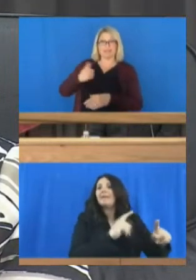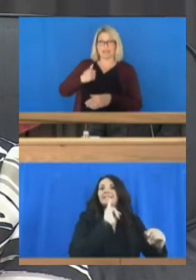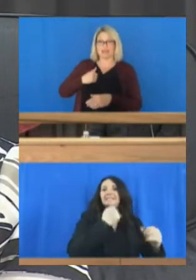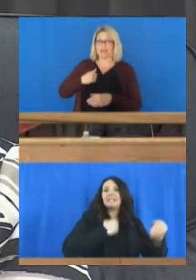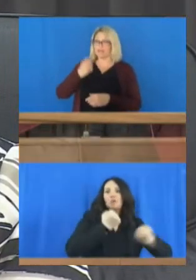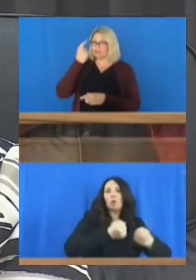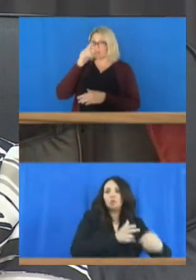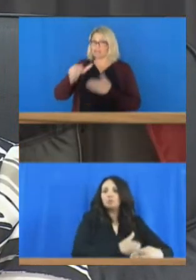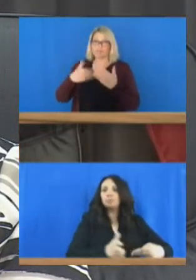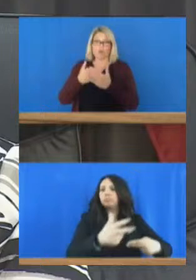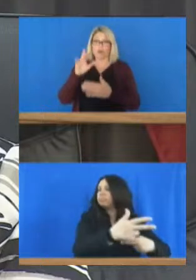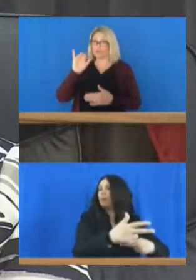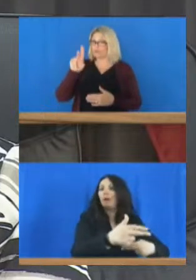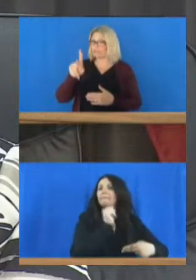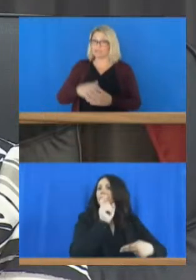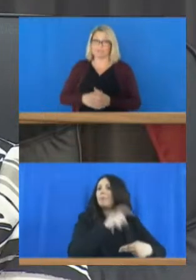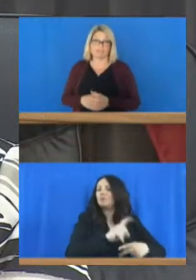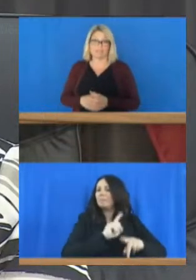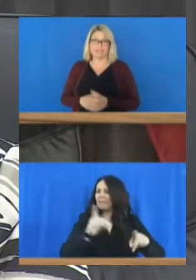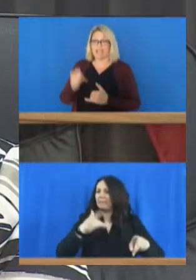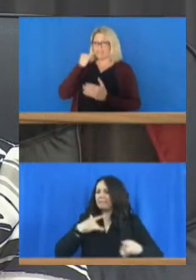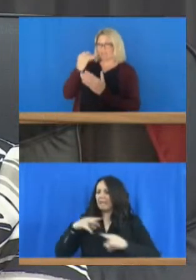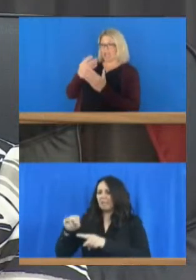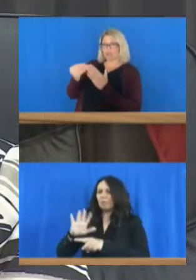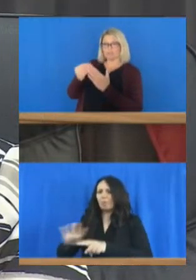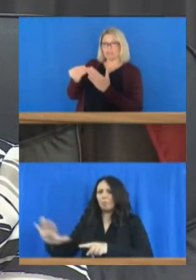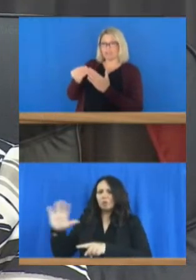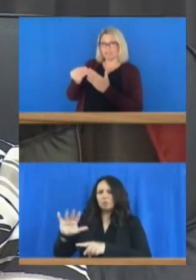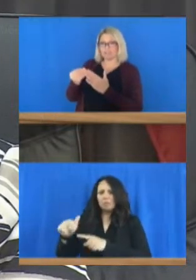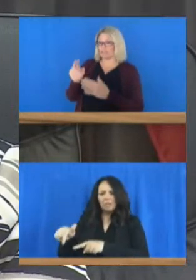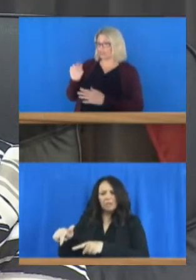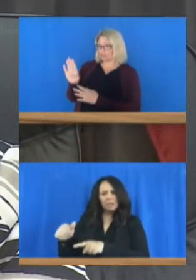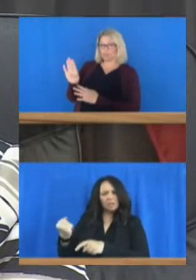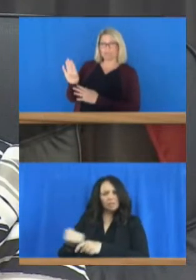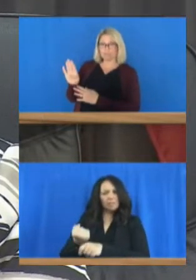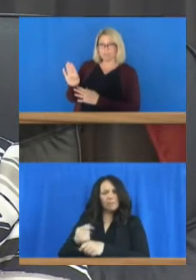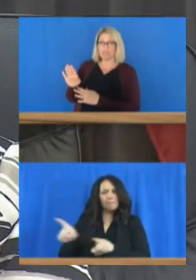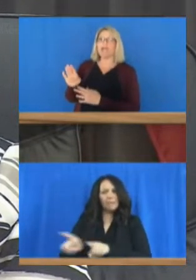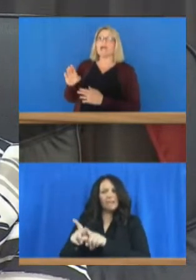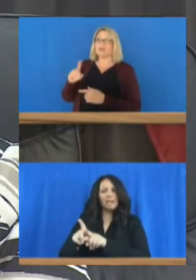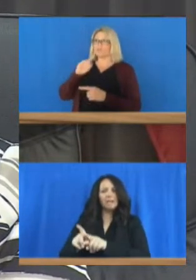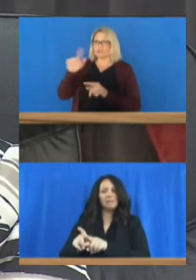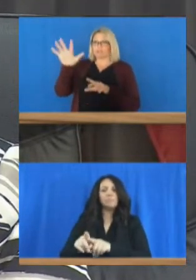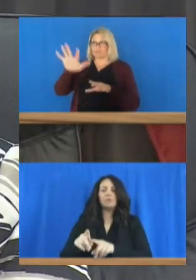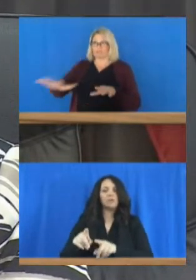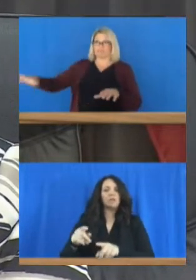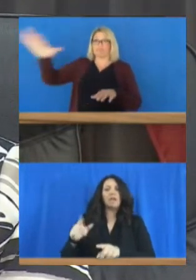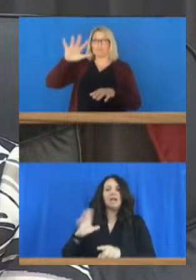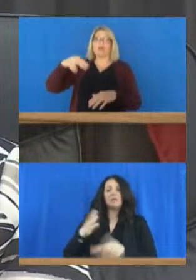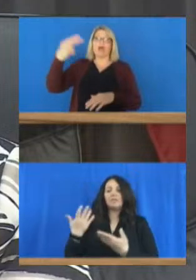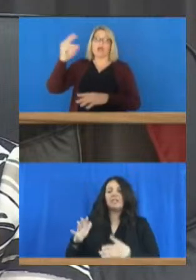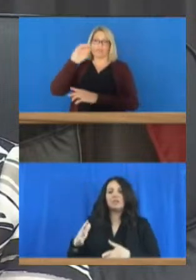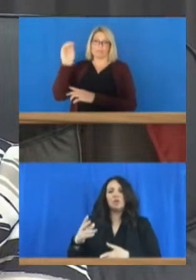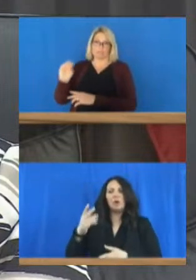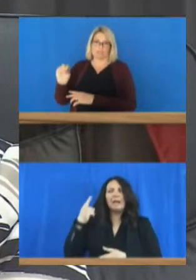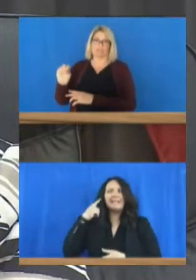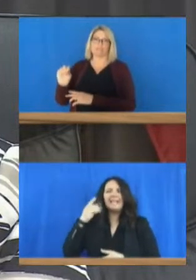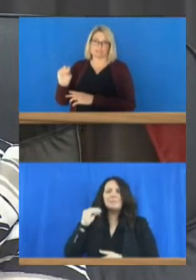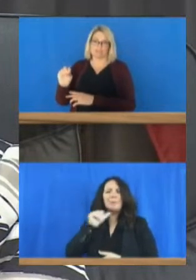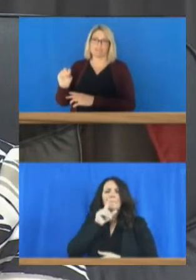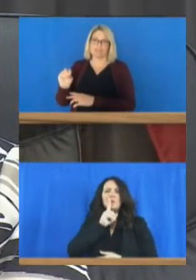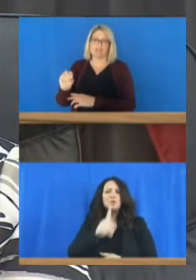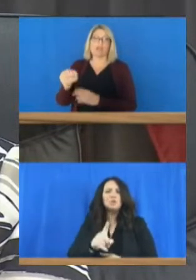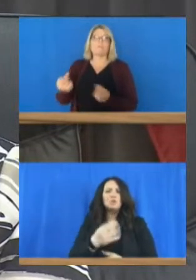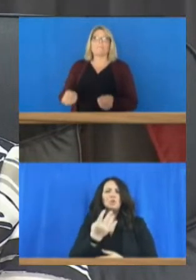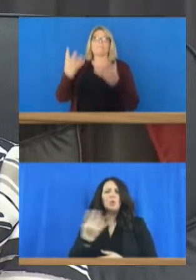about these variants of concern and variants of interest because they are 30 to 70% more transmissible, and they are causing more severe symptoms and